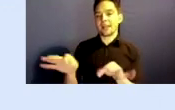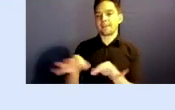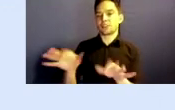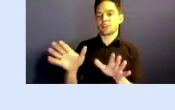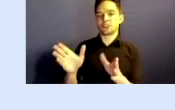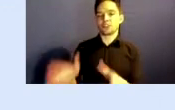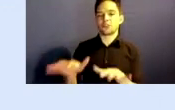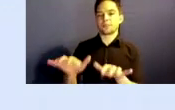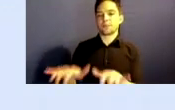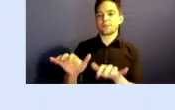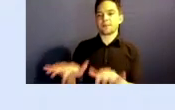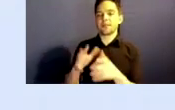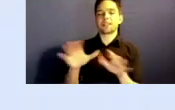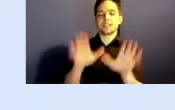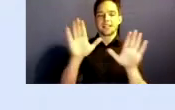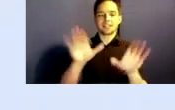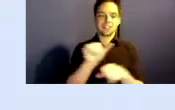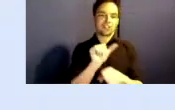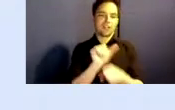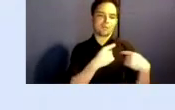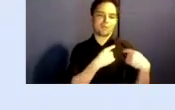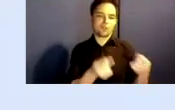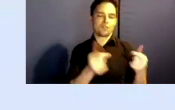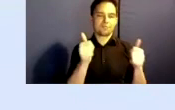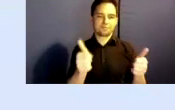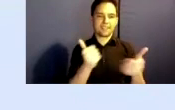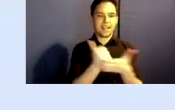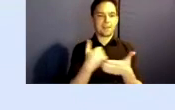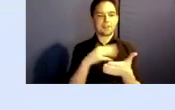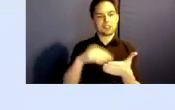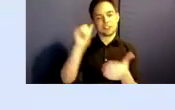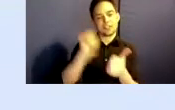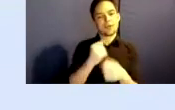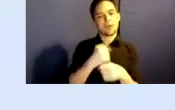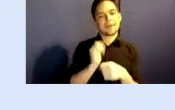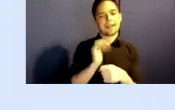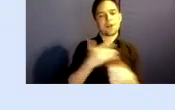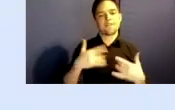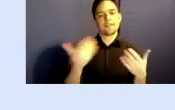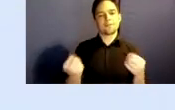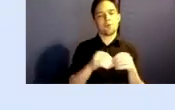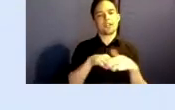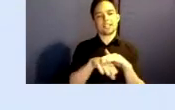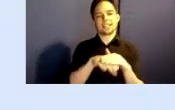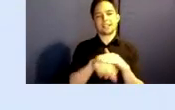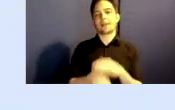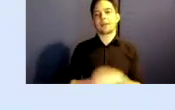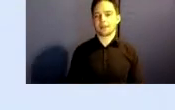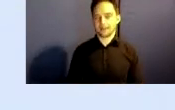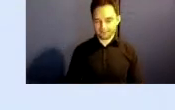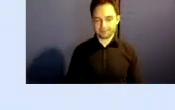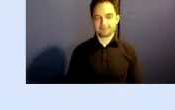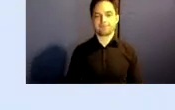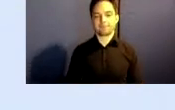have really done an excellent job and helped us learn how we can make our events more accessible.